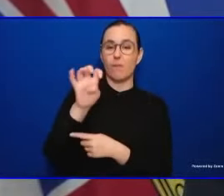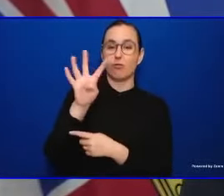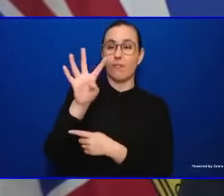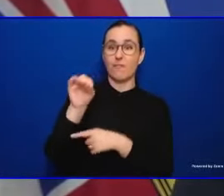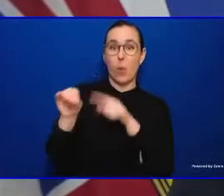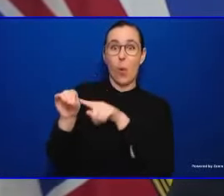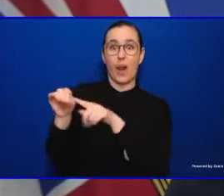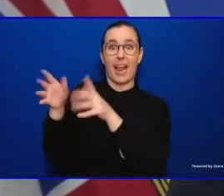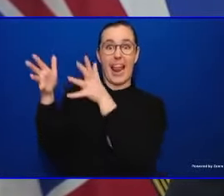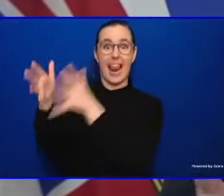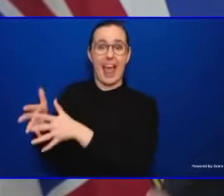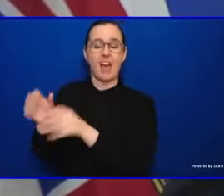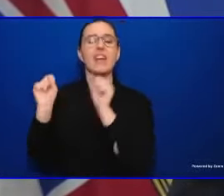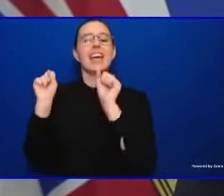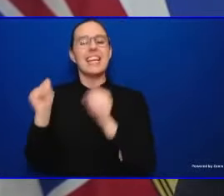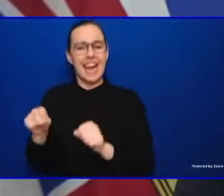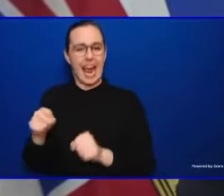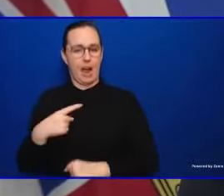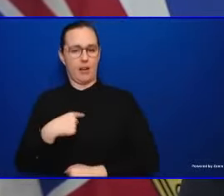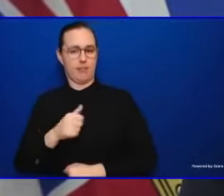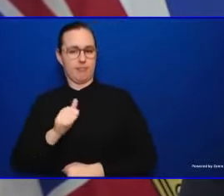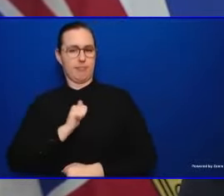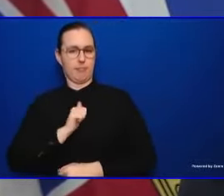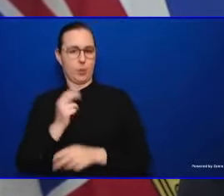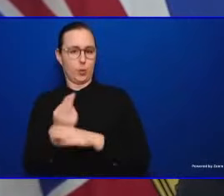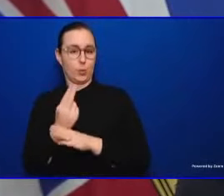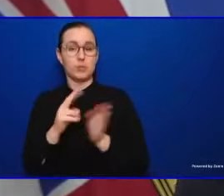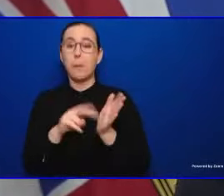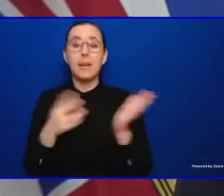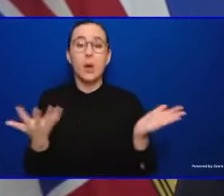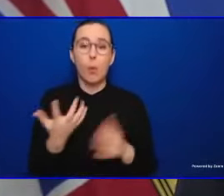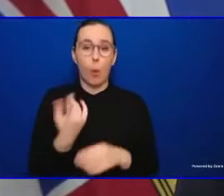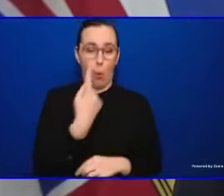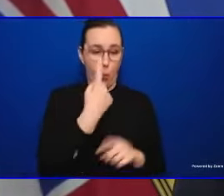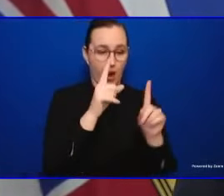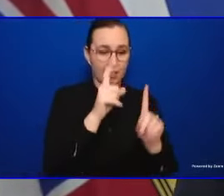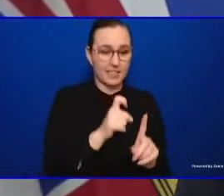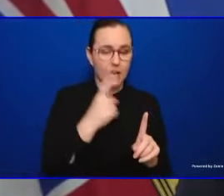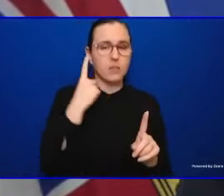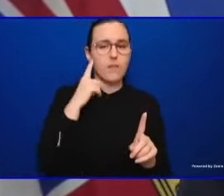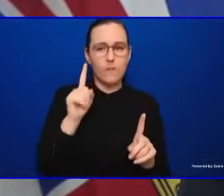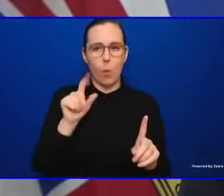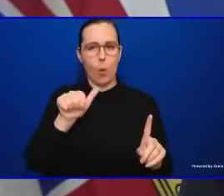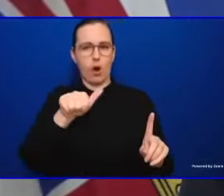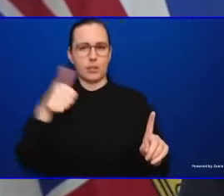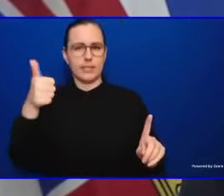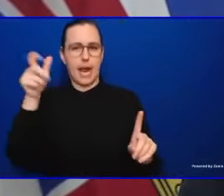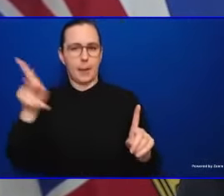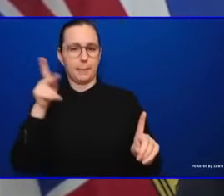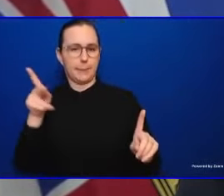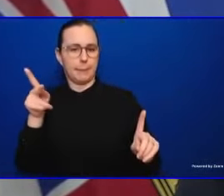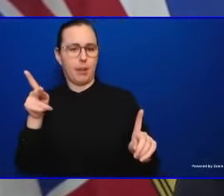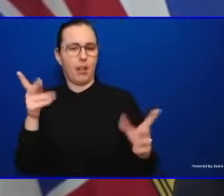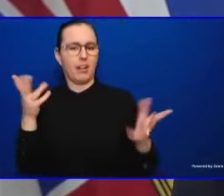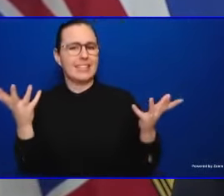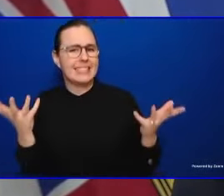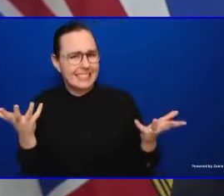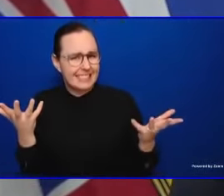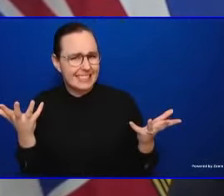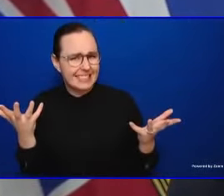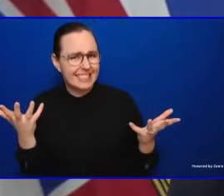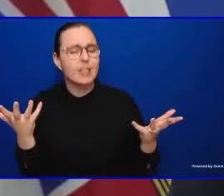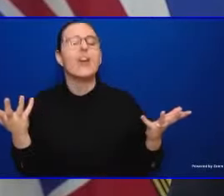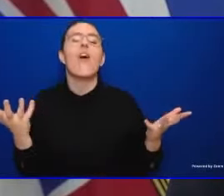would be, but of course, there are requirements for healthcare, long-term care, remote communities and First Nations and other high-risk settings. And of